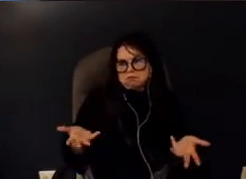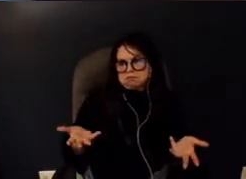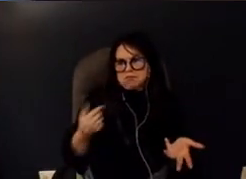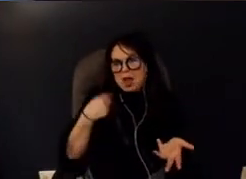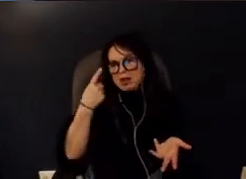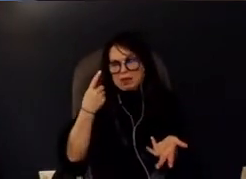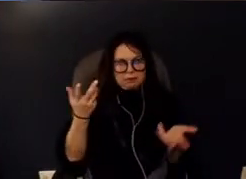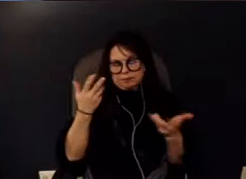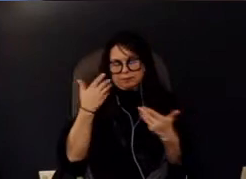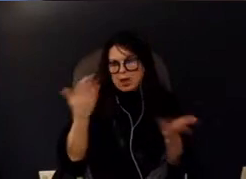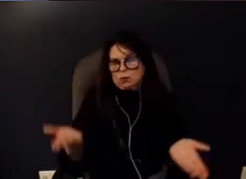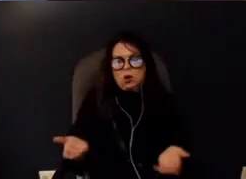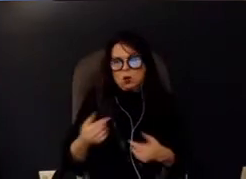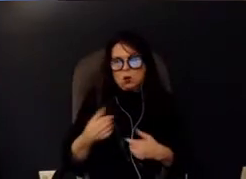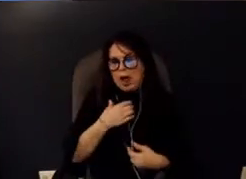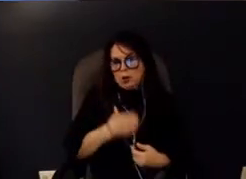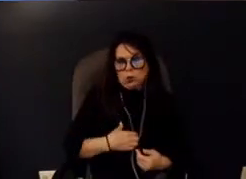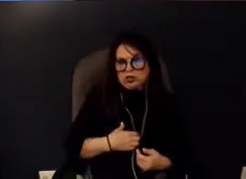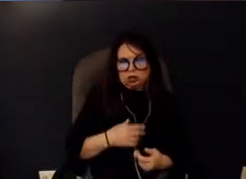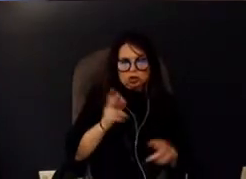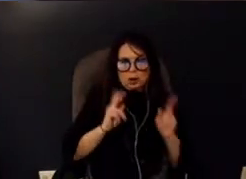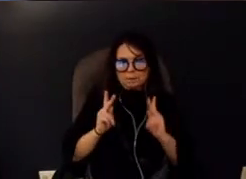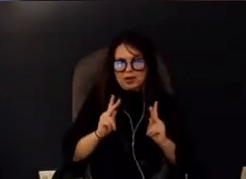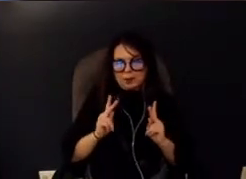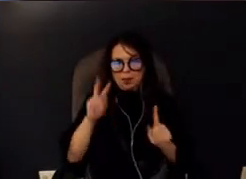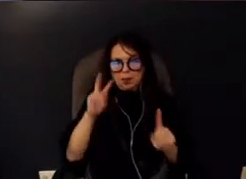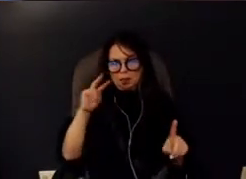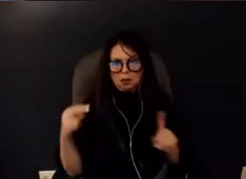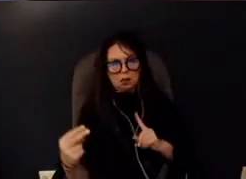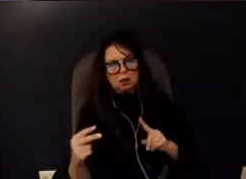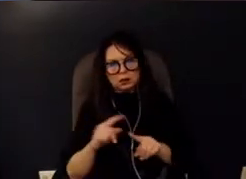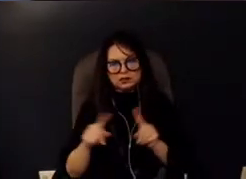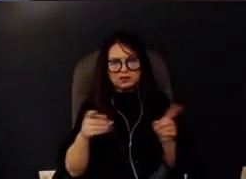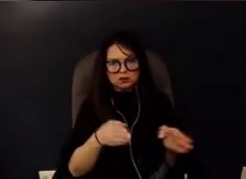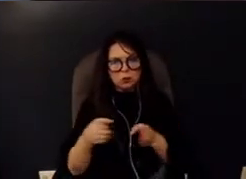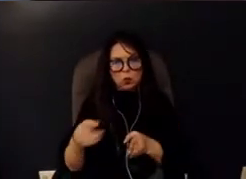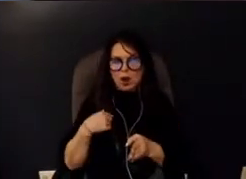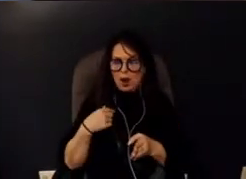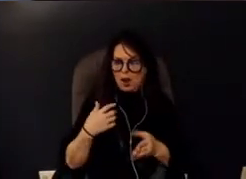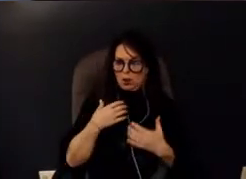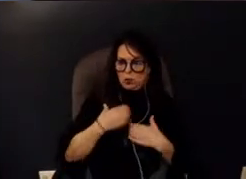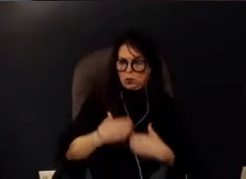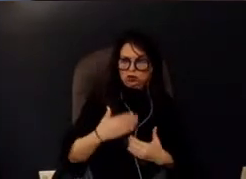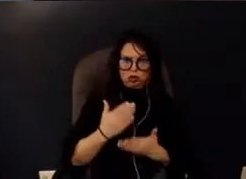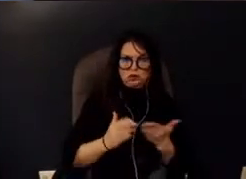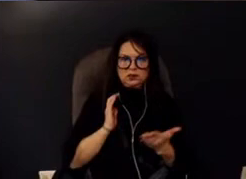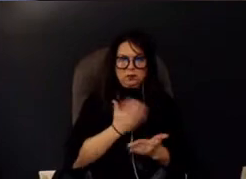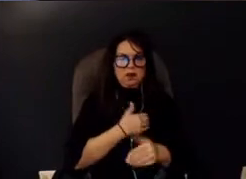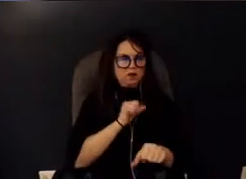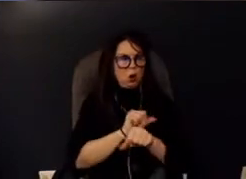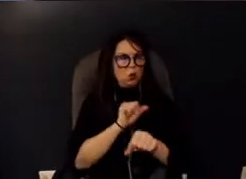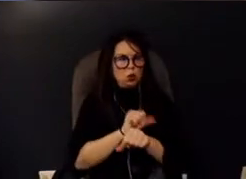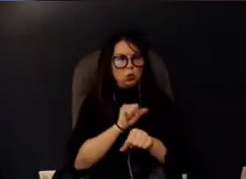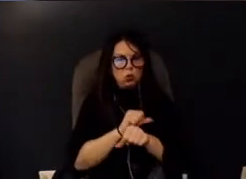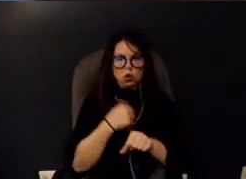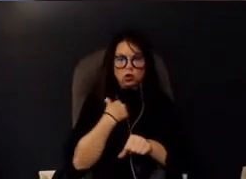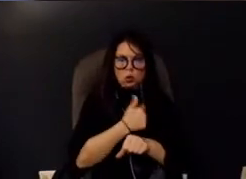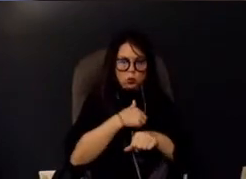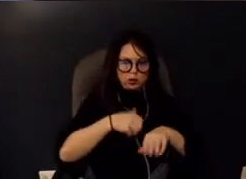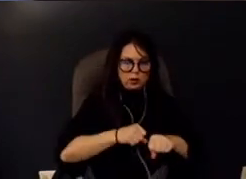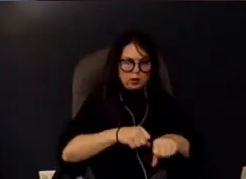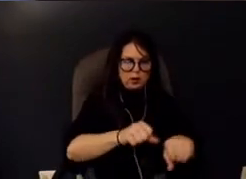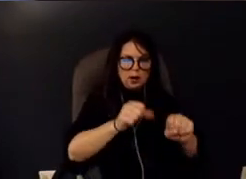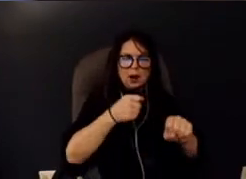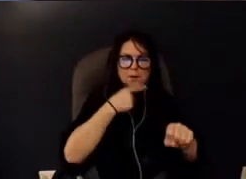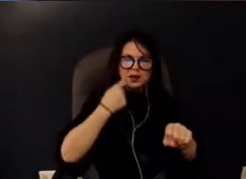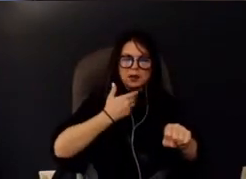I wish it wasn't. I wish it was some of the work that we would take on because it's good for the city and it's good for the people of Minneapolis, and it actually could